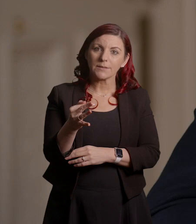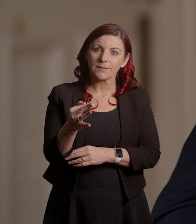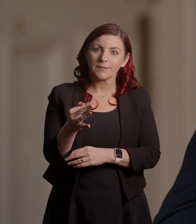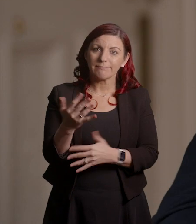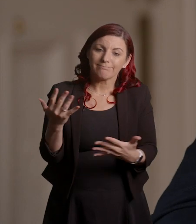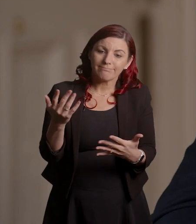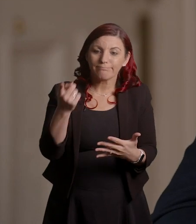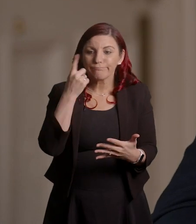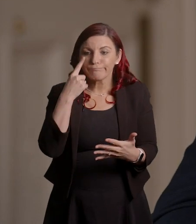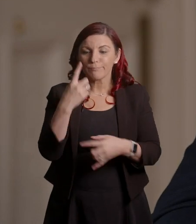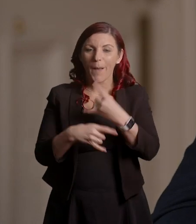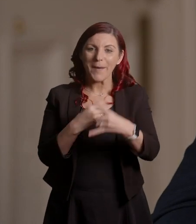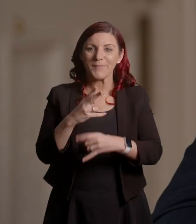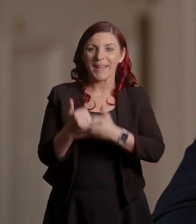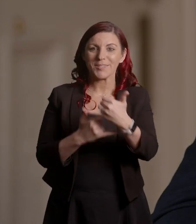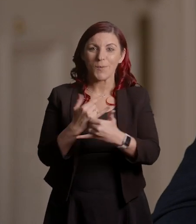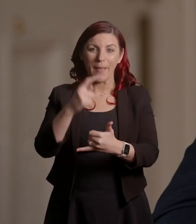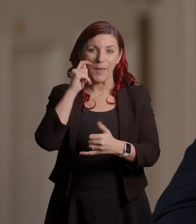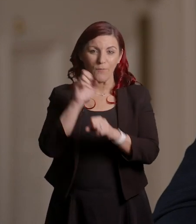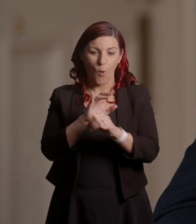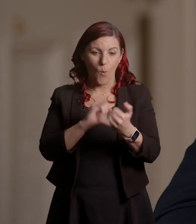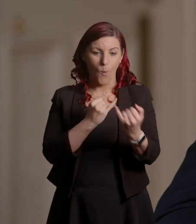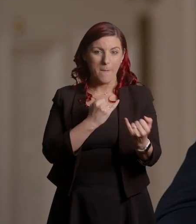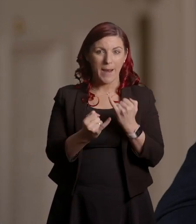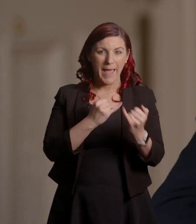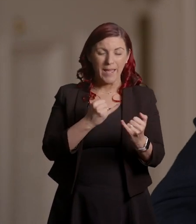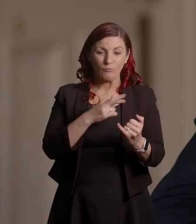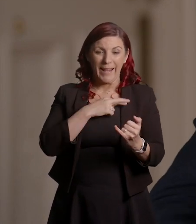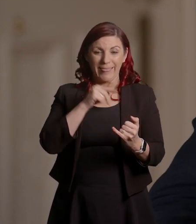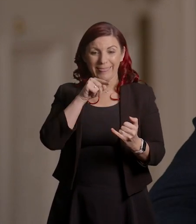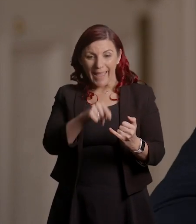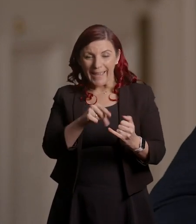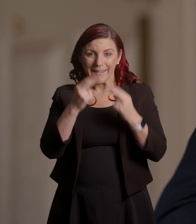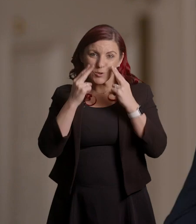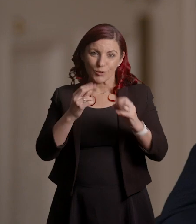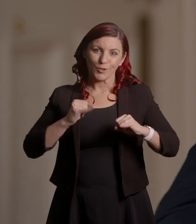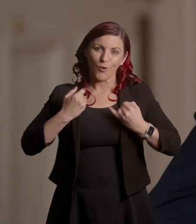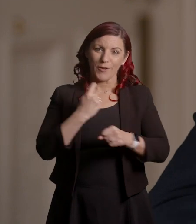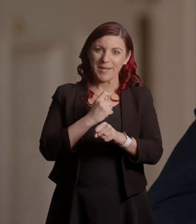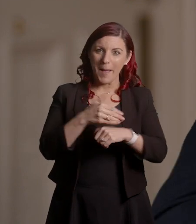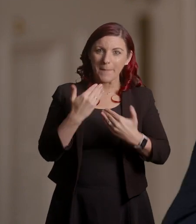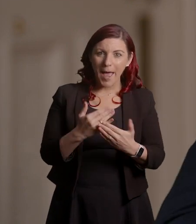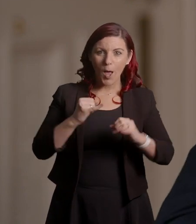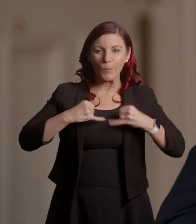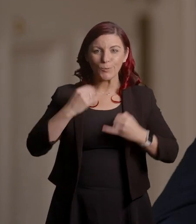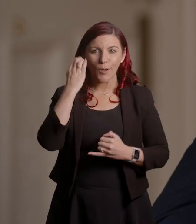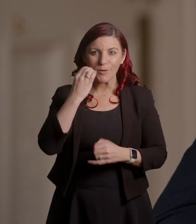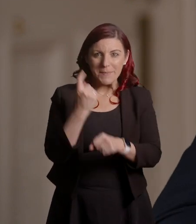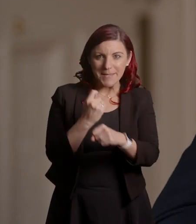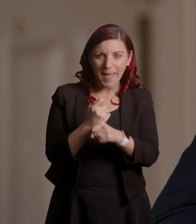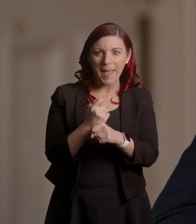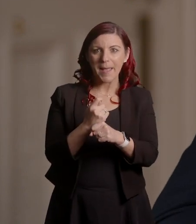and I think for players it's just about enjoying this time and enjoying their